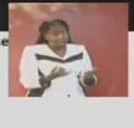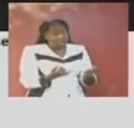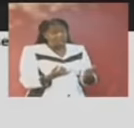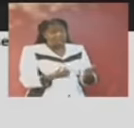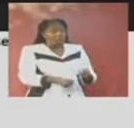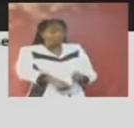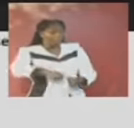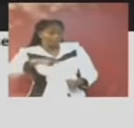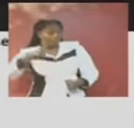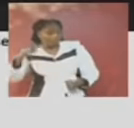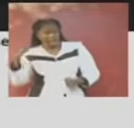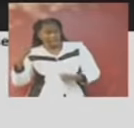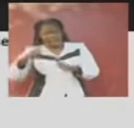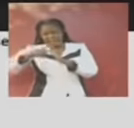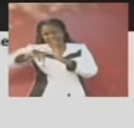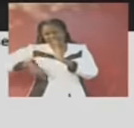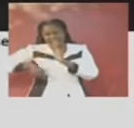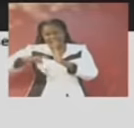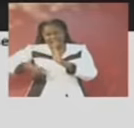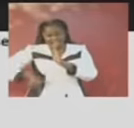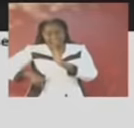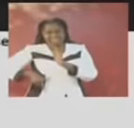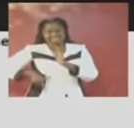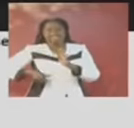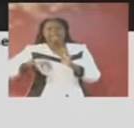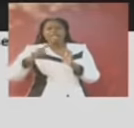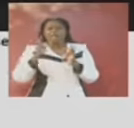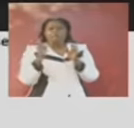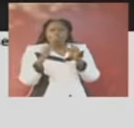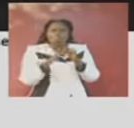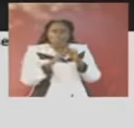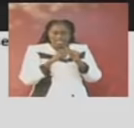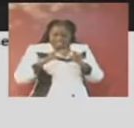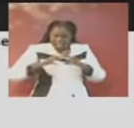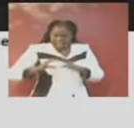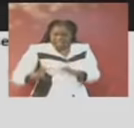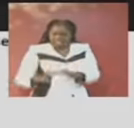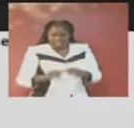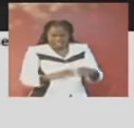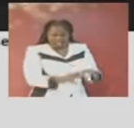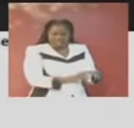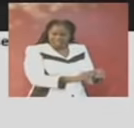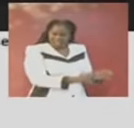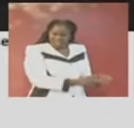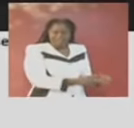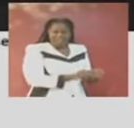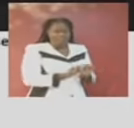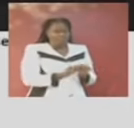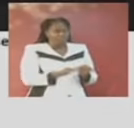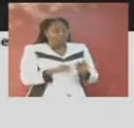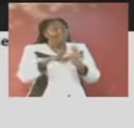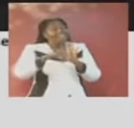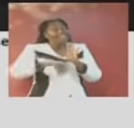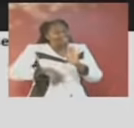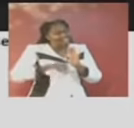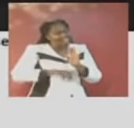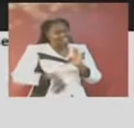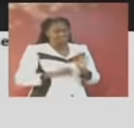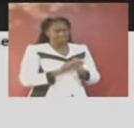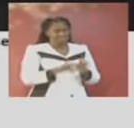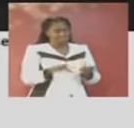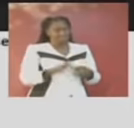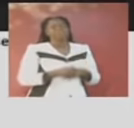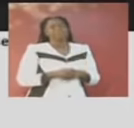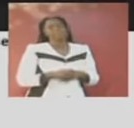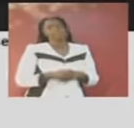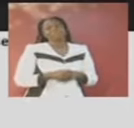see some of the space-time analyses that we have been doing within the ministry as we again work towards achieving our objectives.